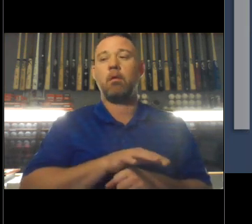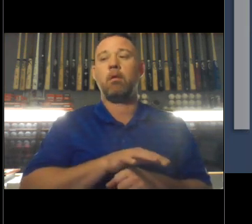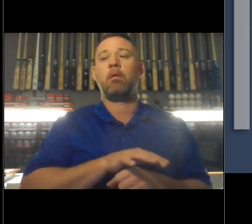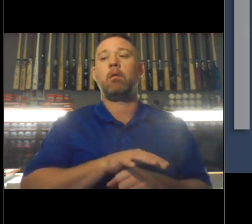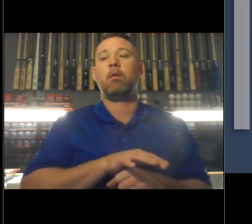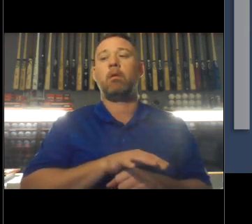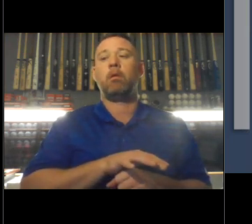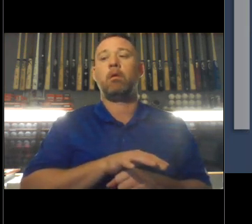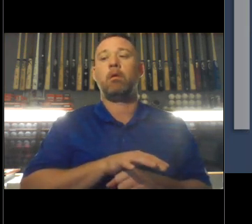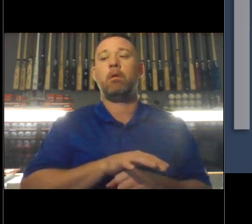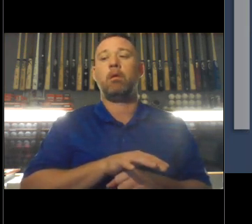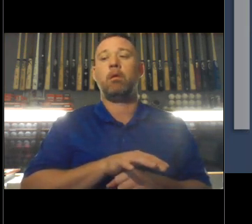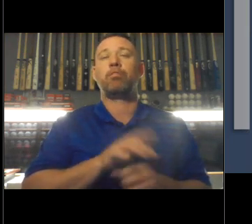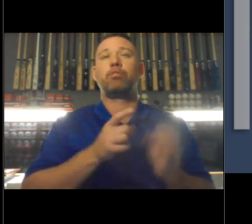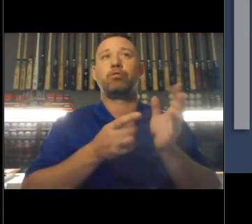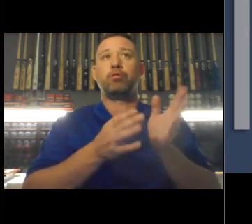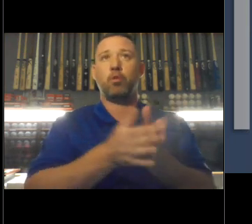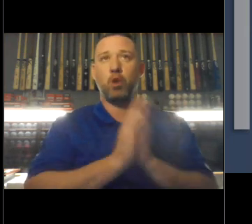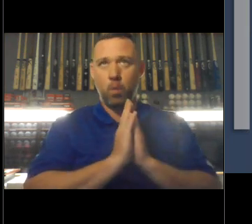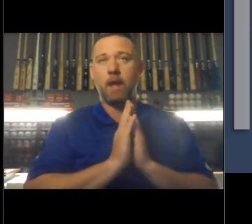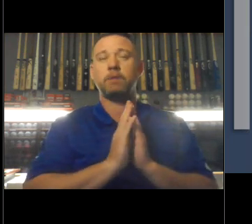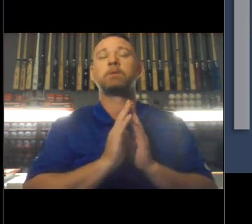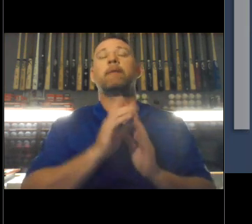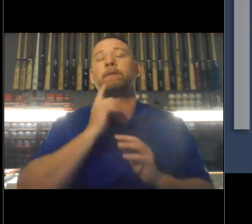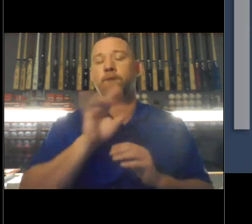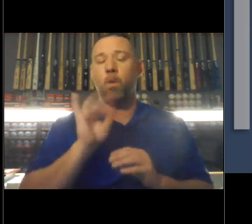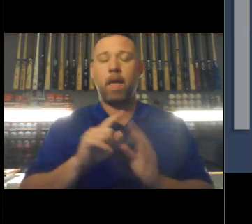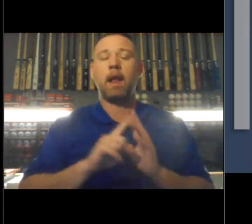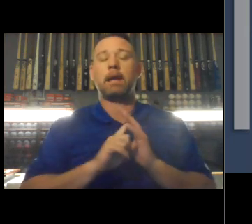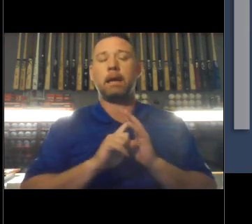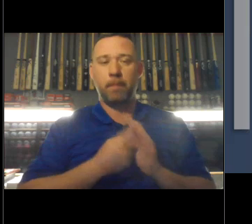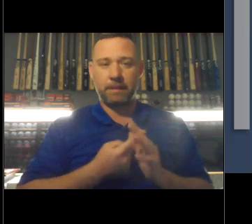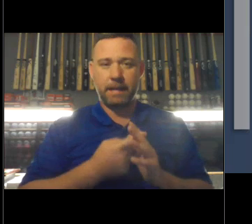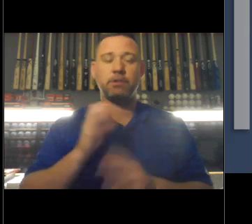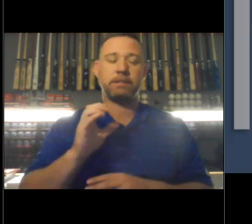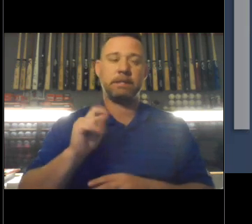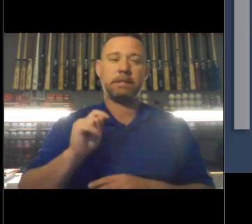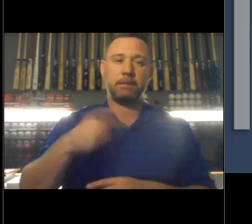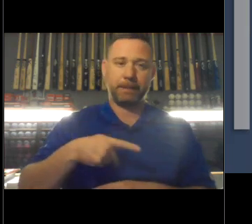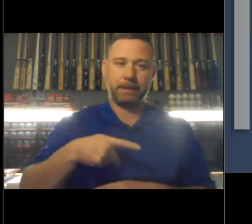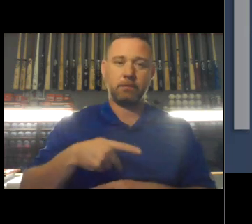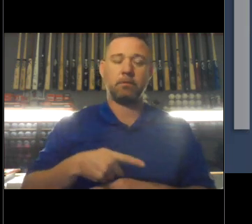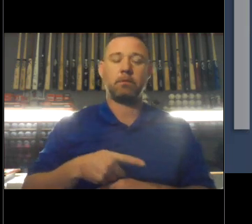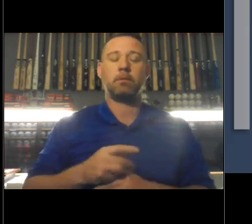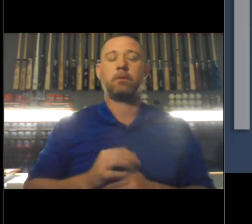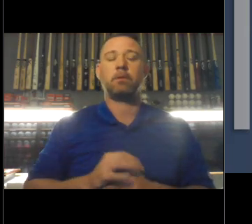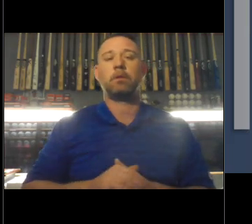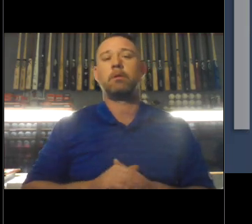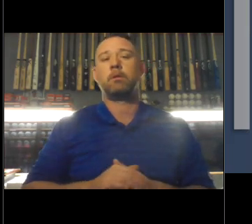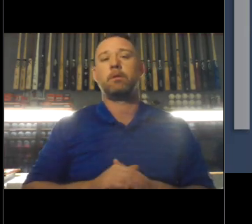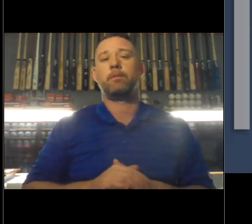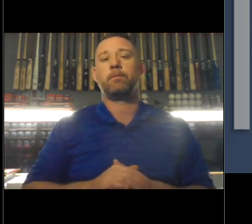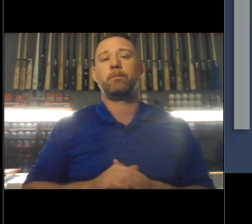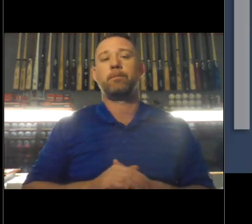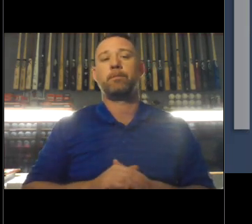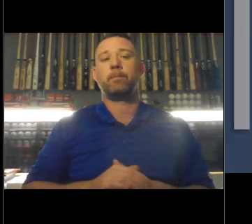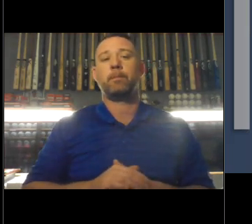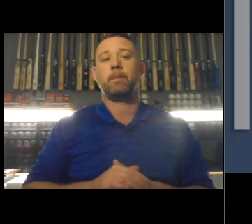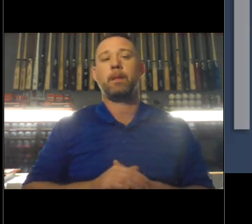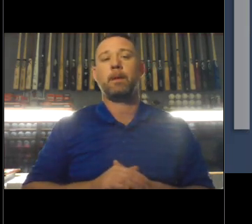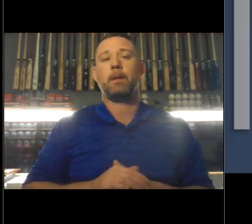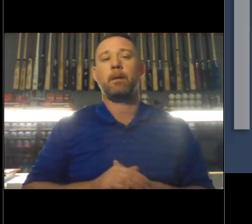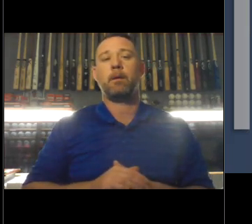the request, for the implementation of the CTP. But again, we really are seeing it